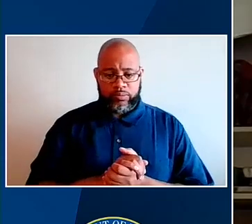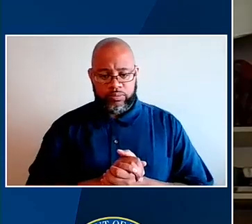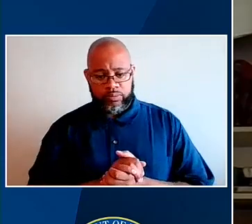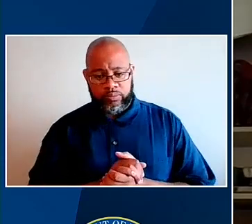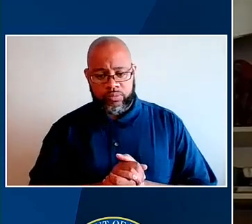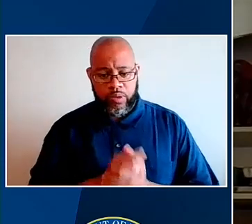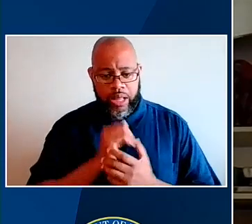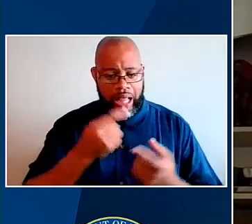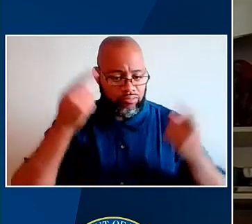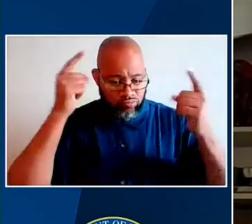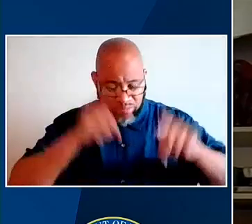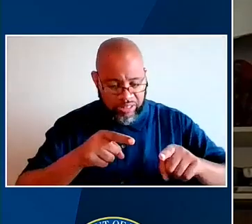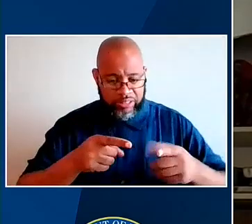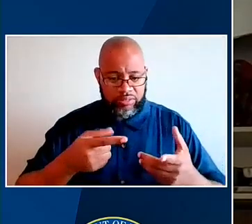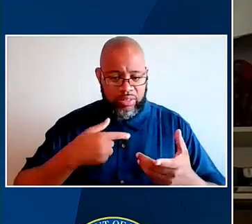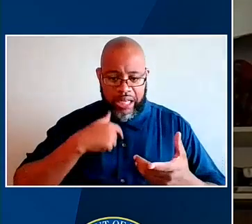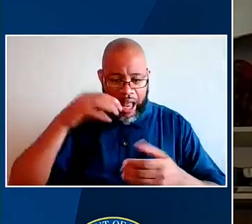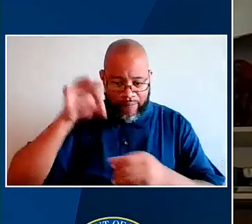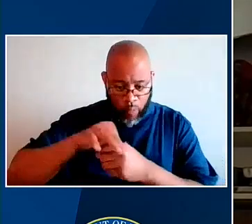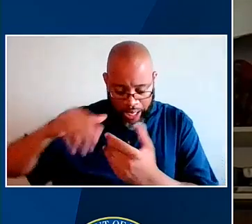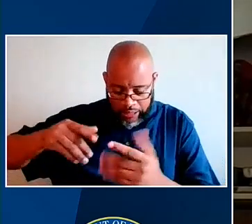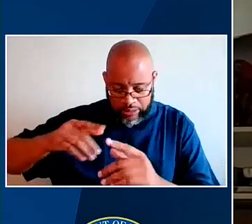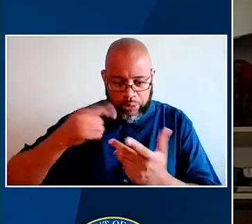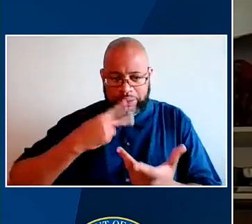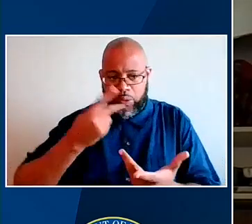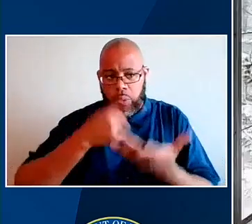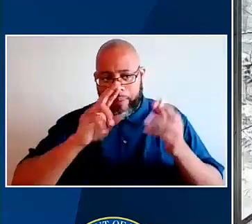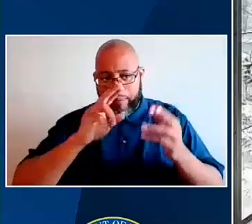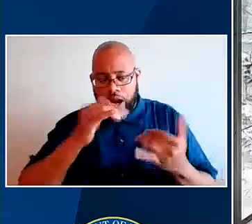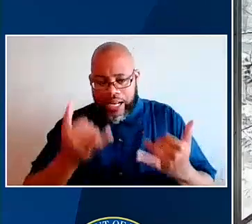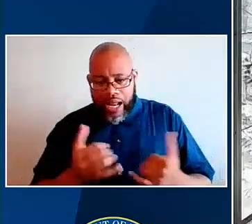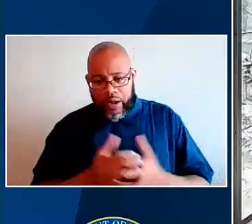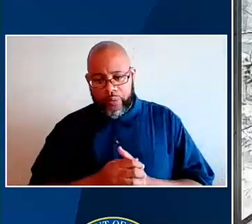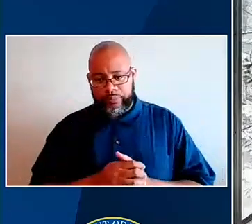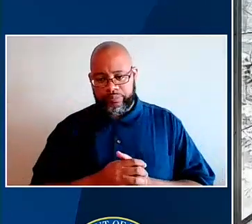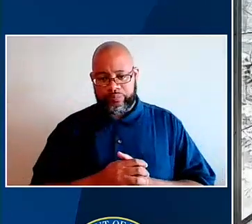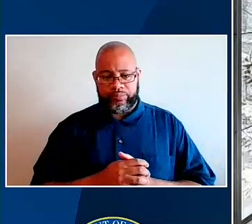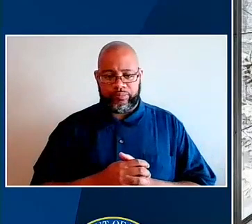a temperature check to see where people are right now, right? Well, so yeah.